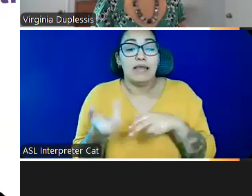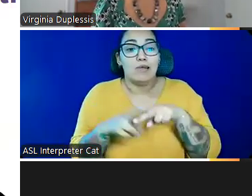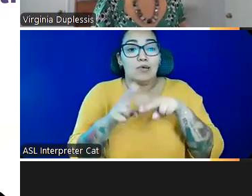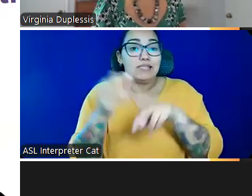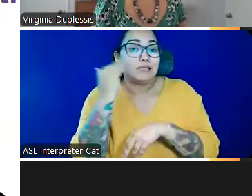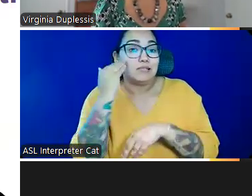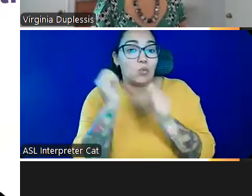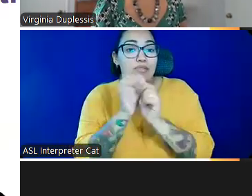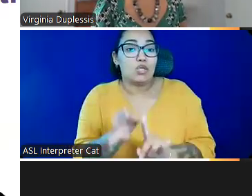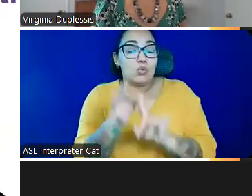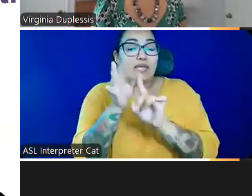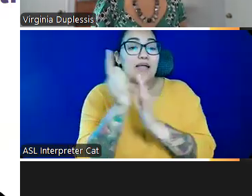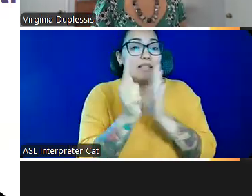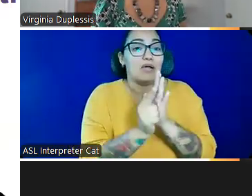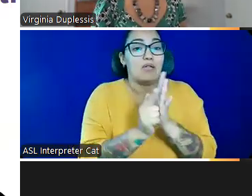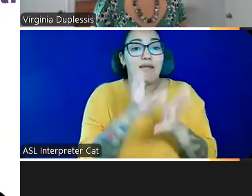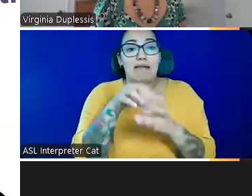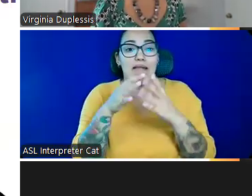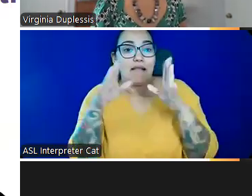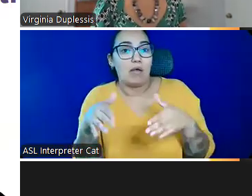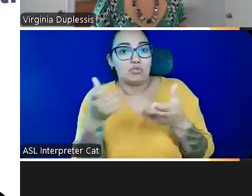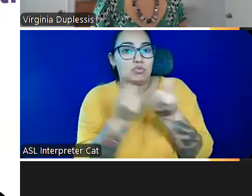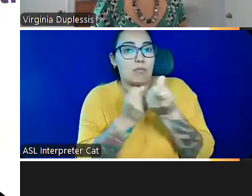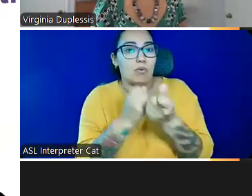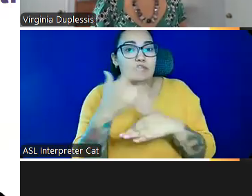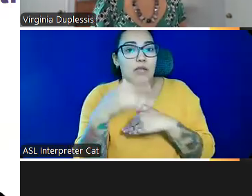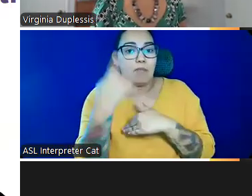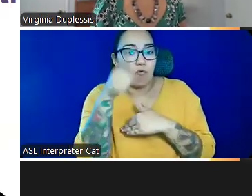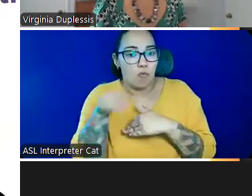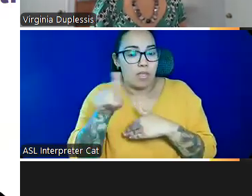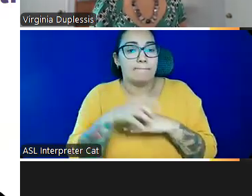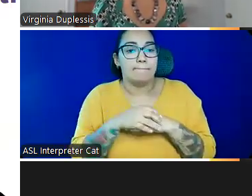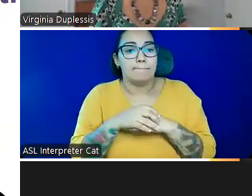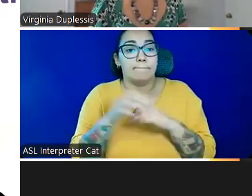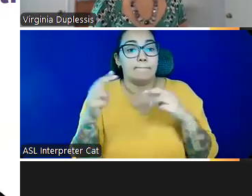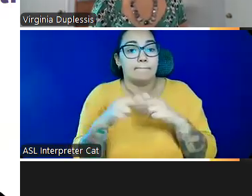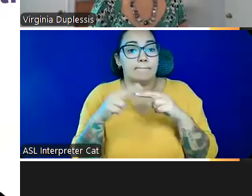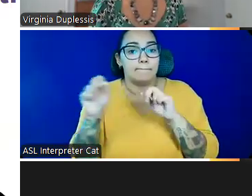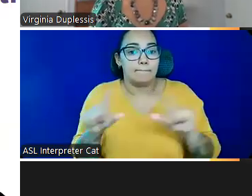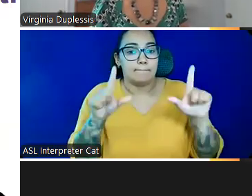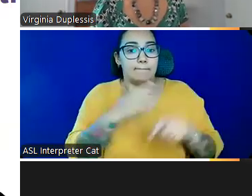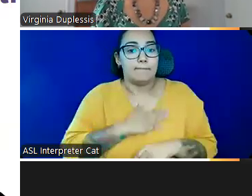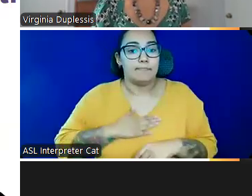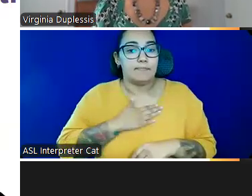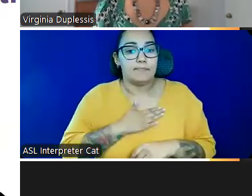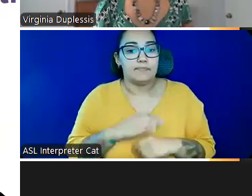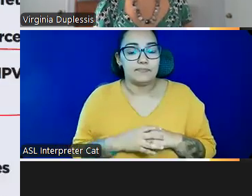legal and housing supports available to them. Next slide, please.